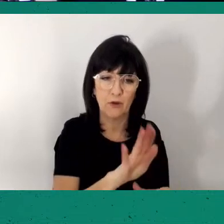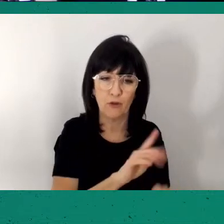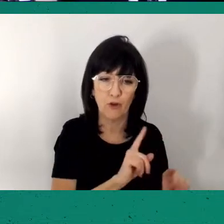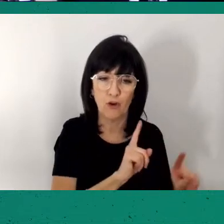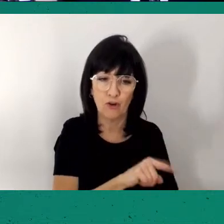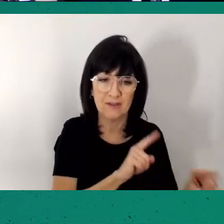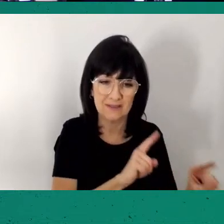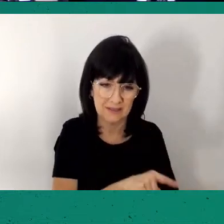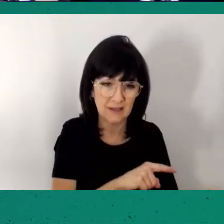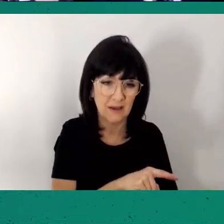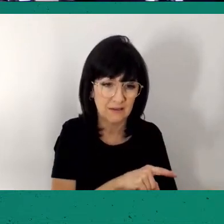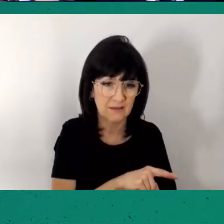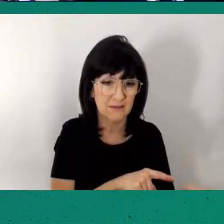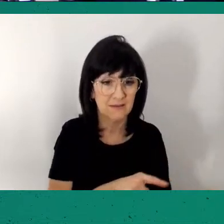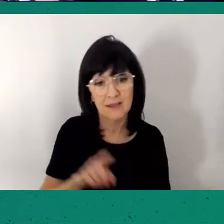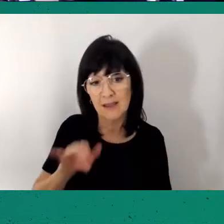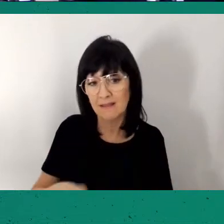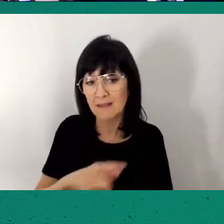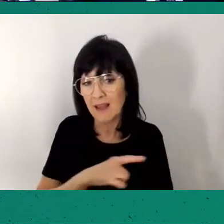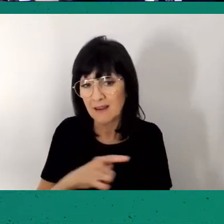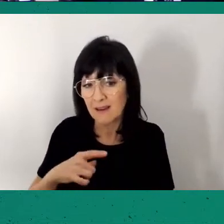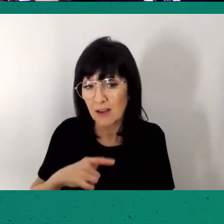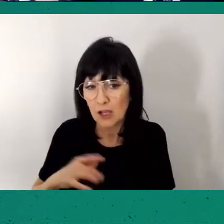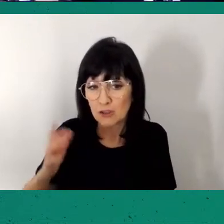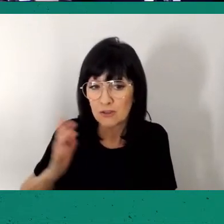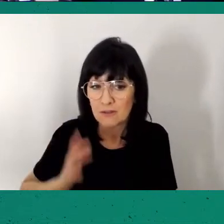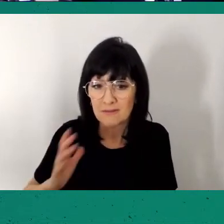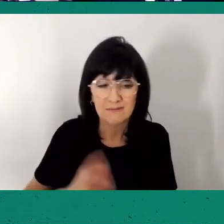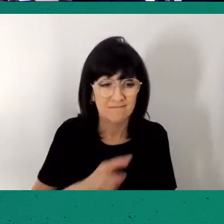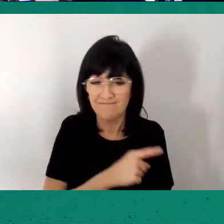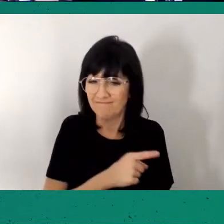legislation required mandatory school attendance.